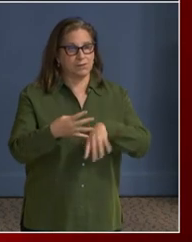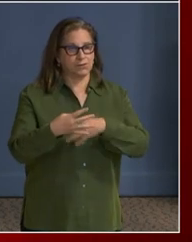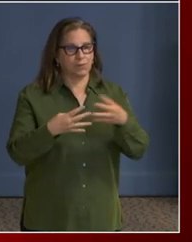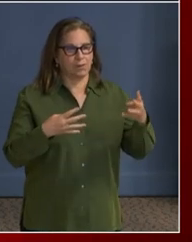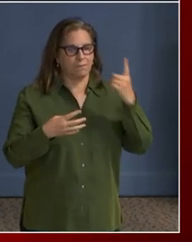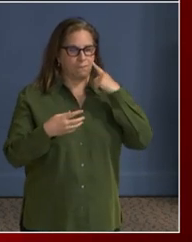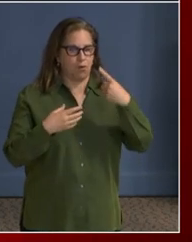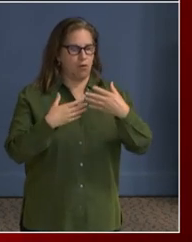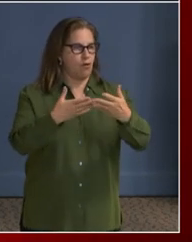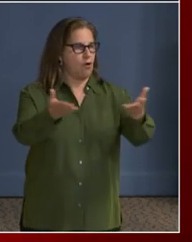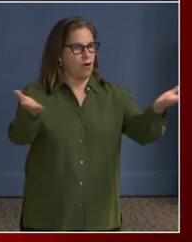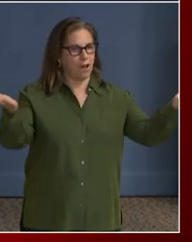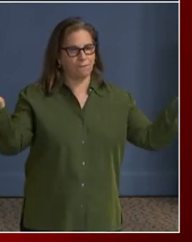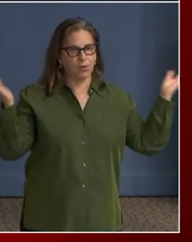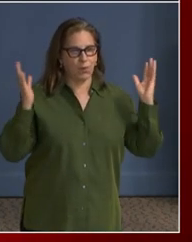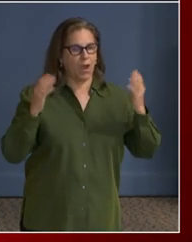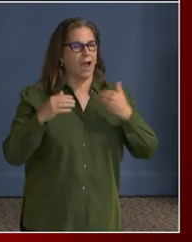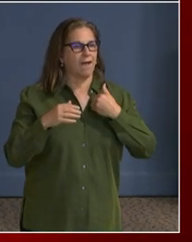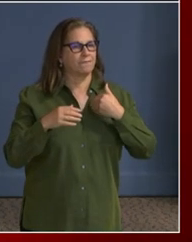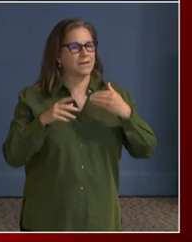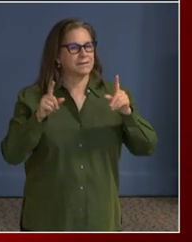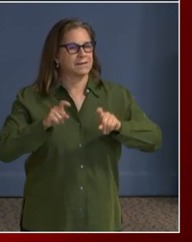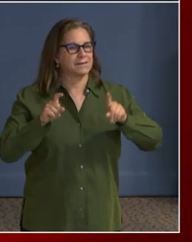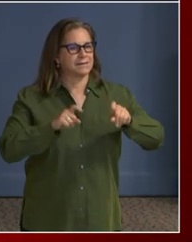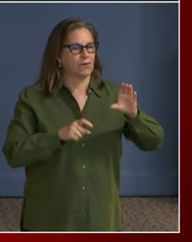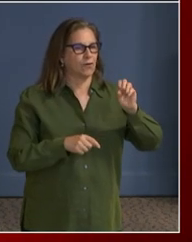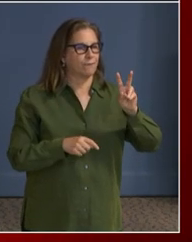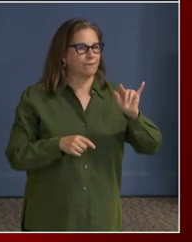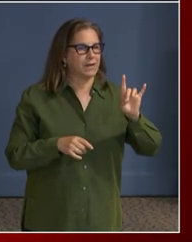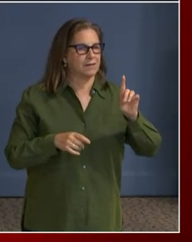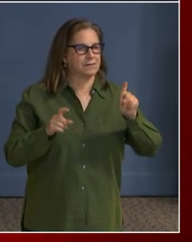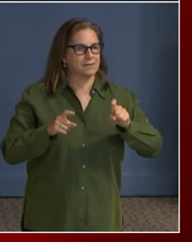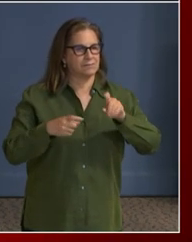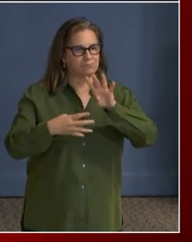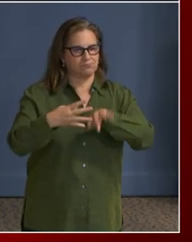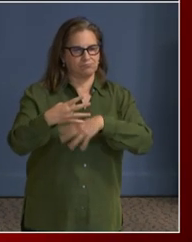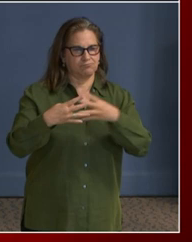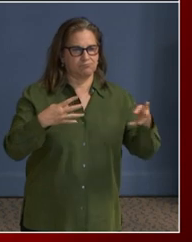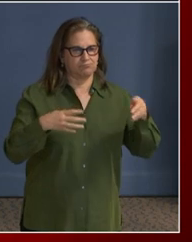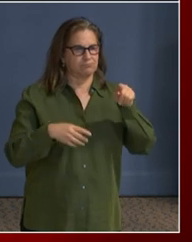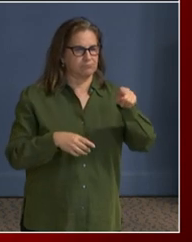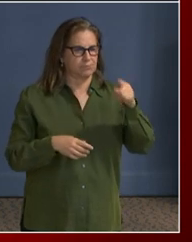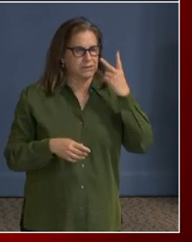week, which you can see here and which can be found at